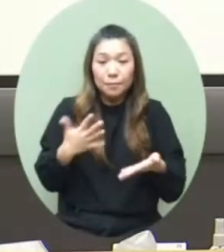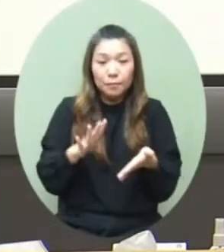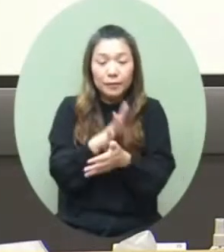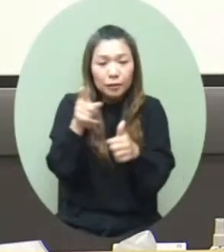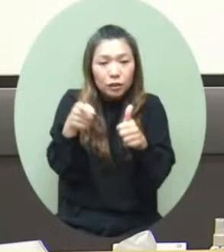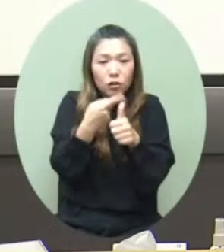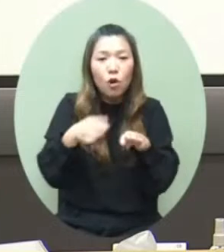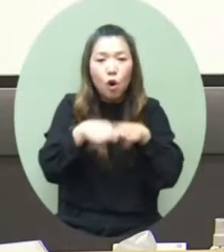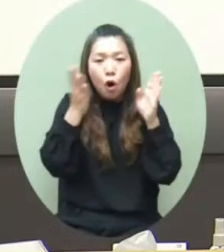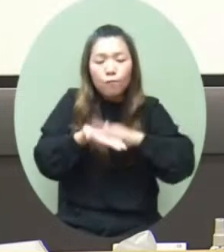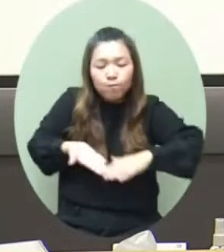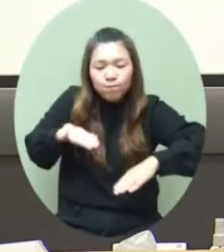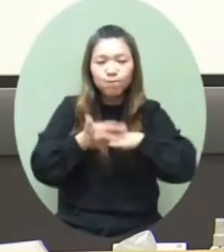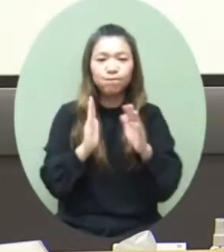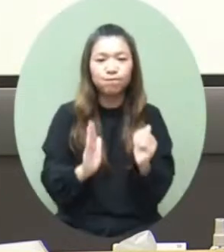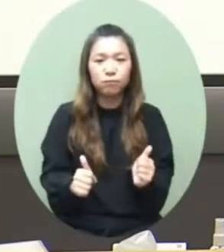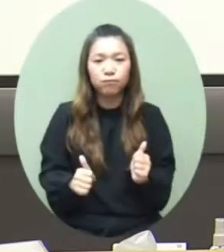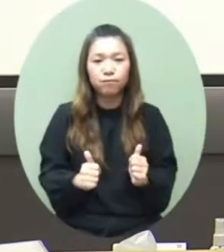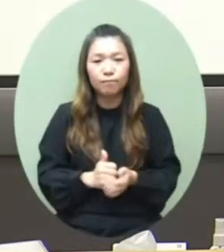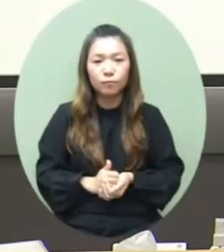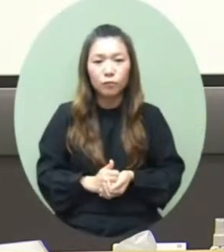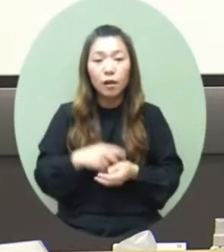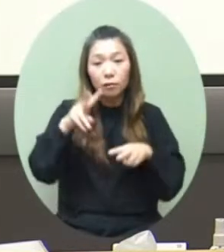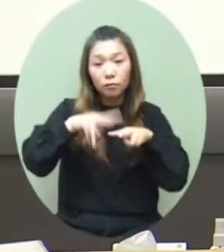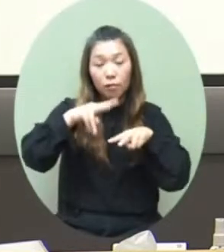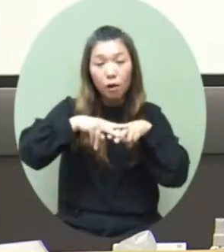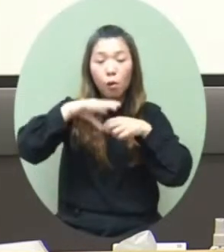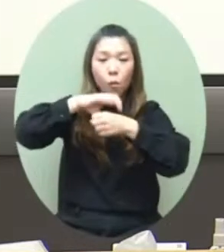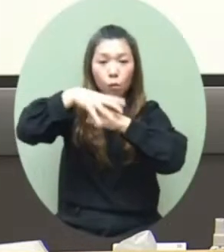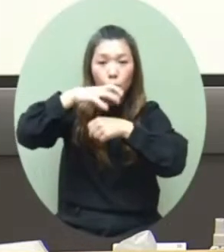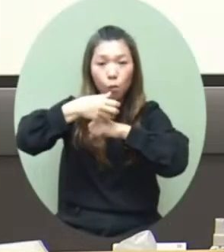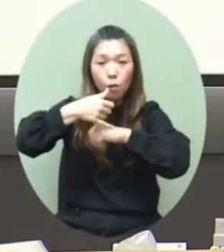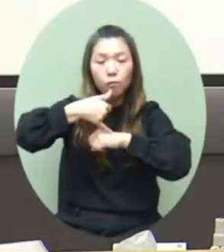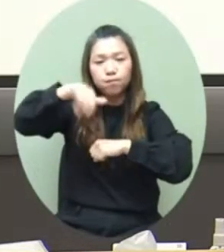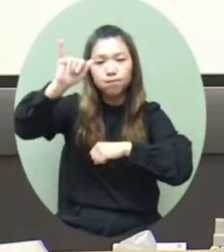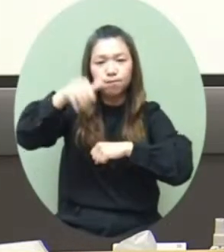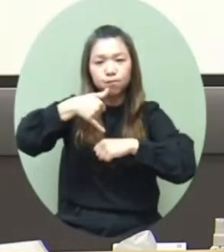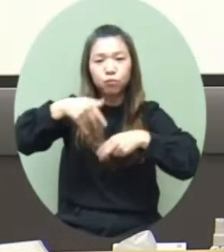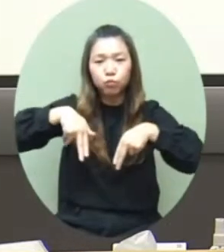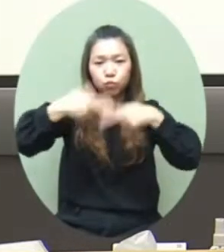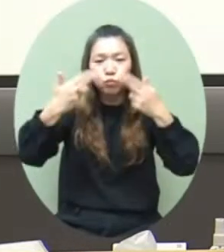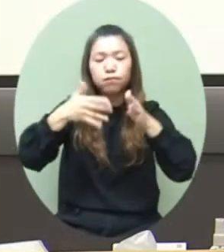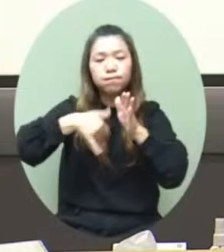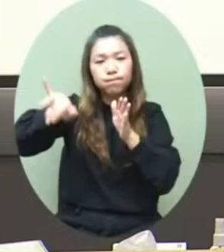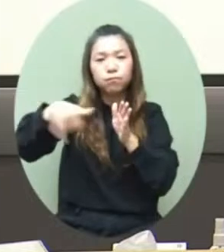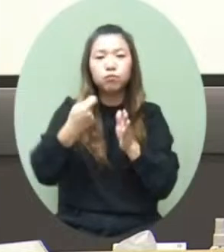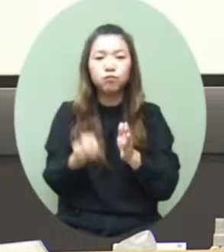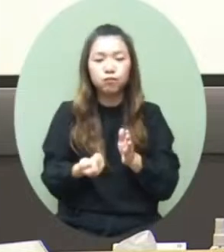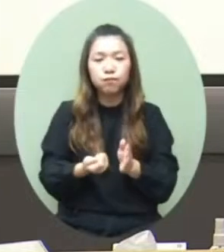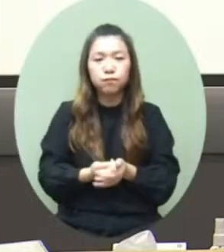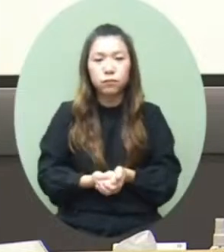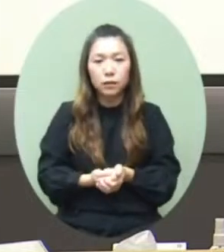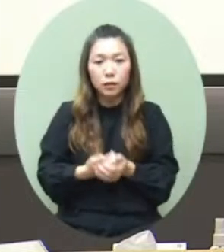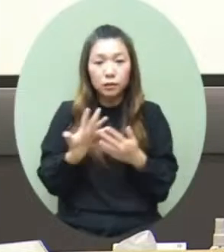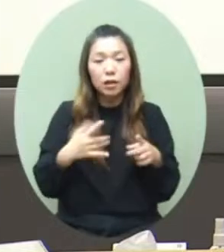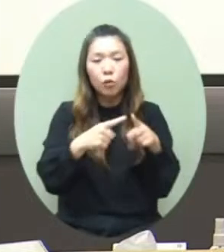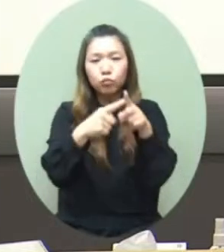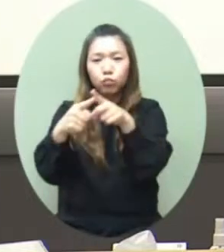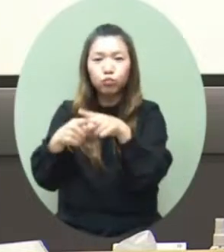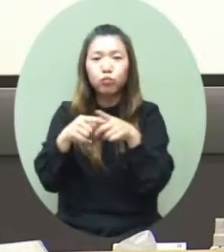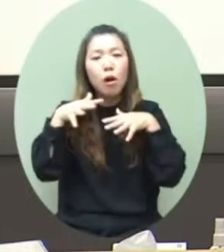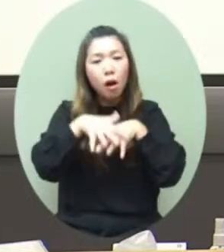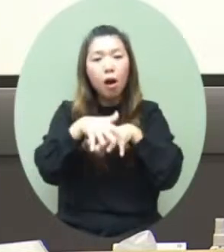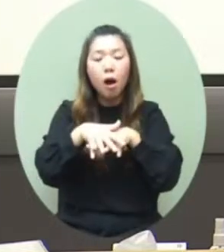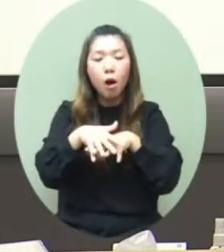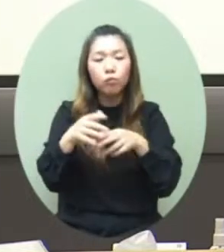Amidst the 3 years of the epidemic, we have beenunder a lot of challenges. After